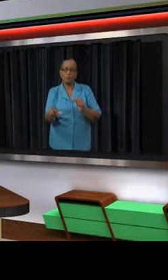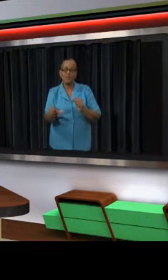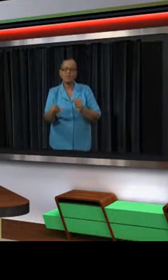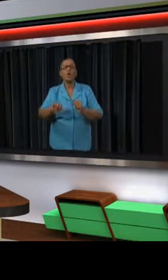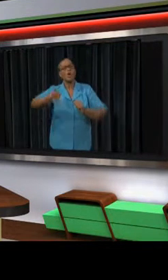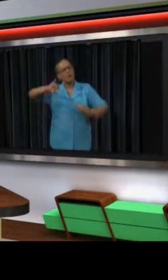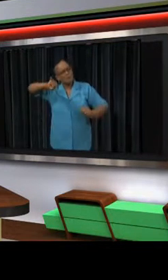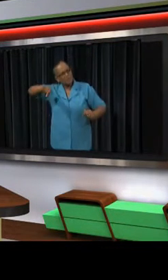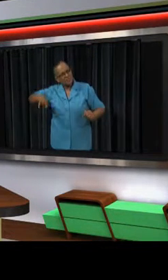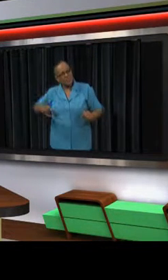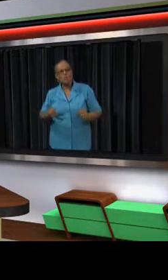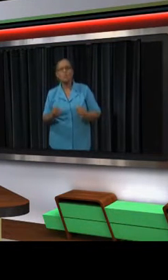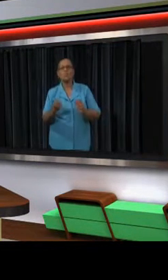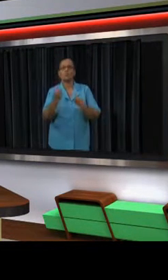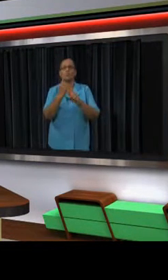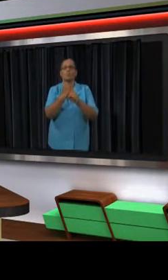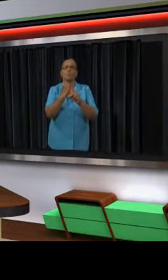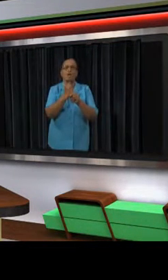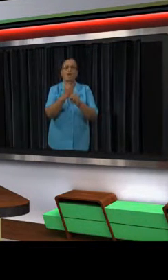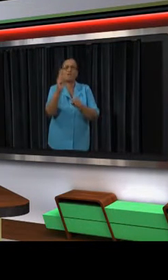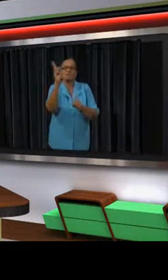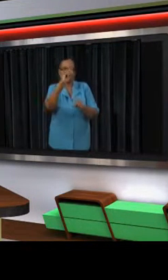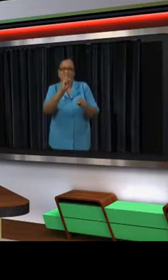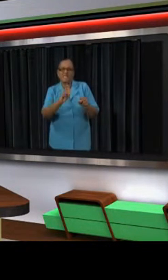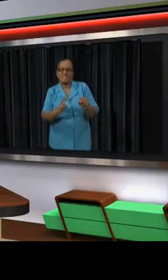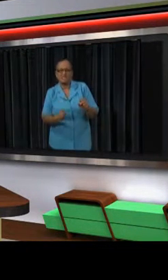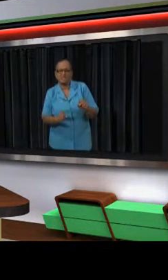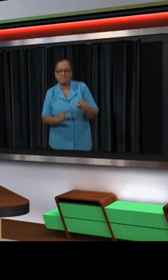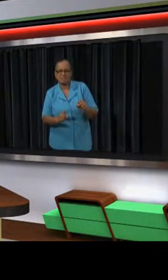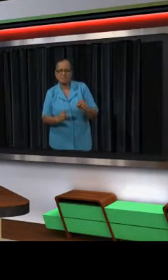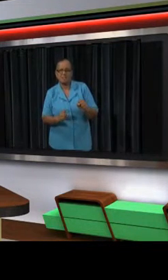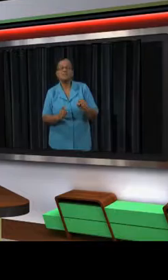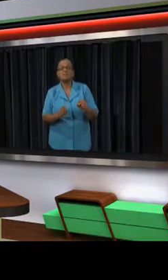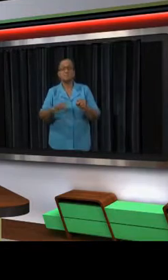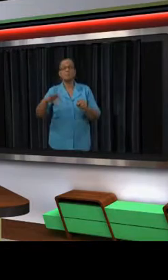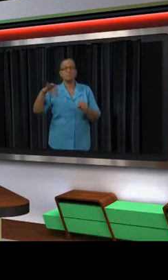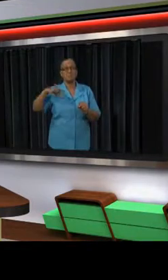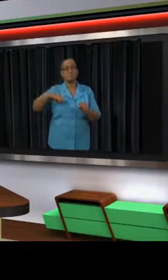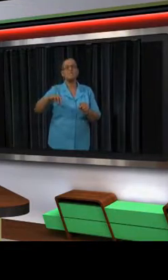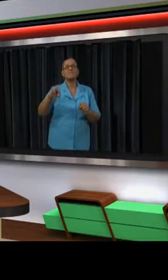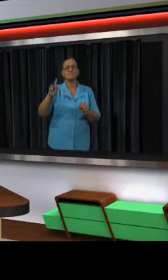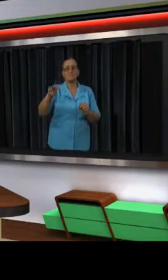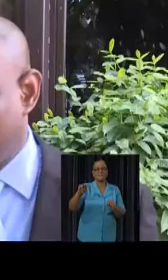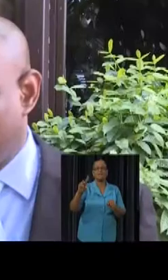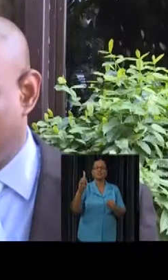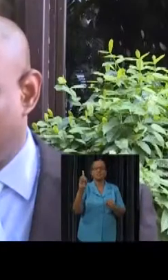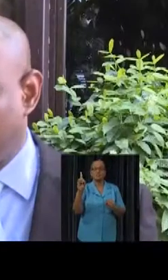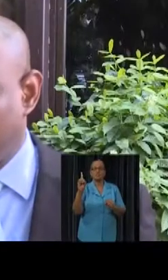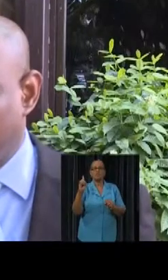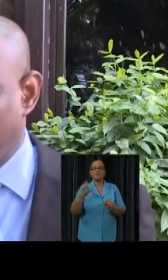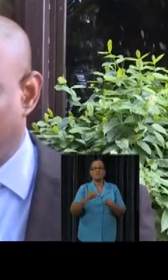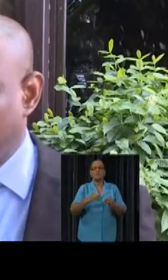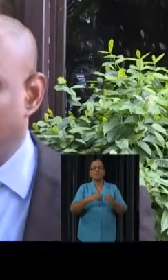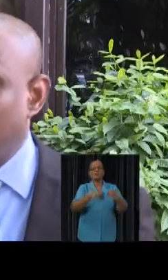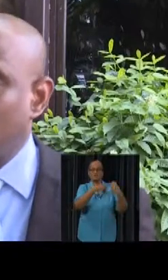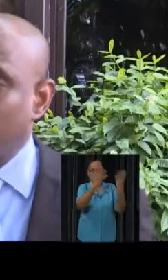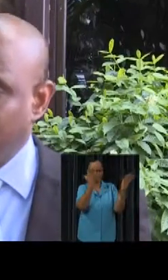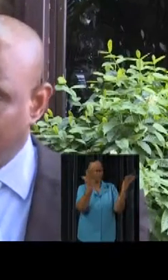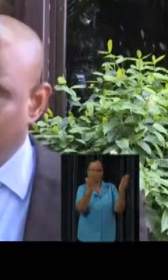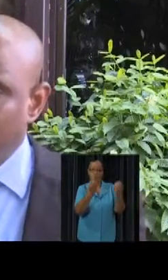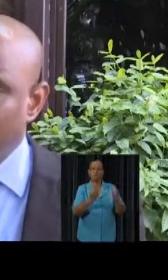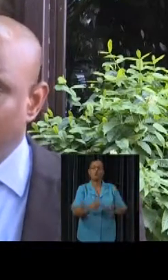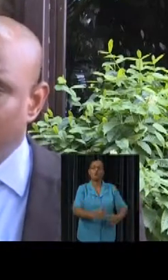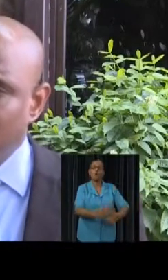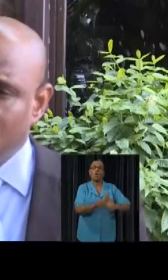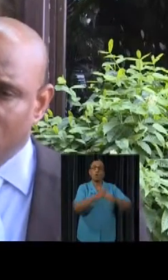be on renewable energy. According to Minister of Natural Resources Regilio Dotson,